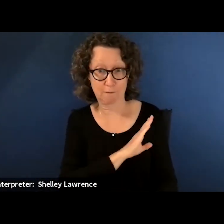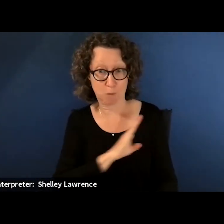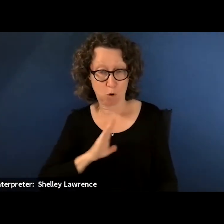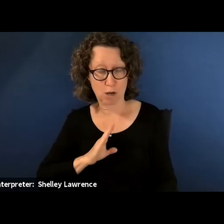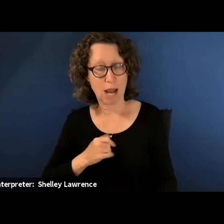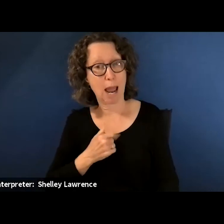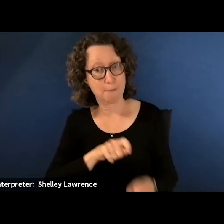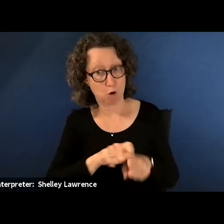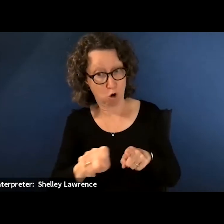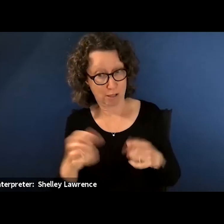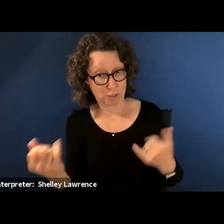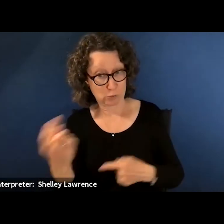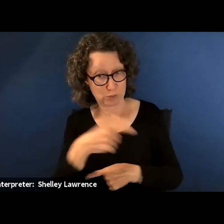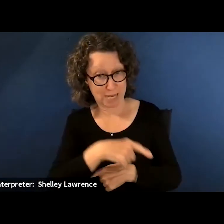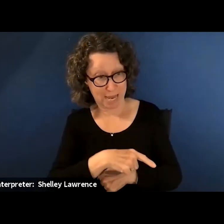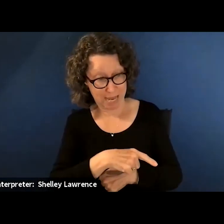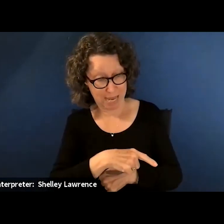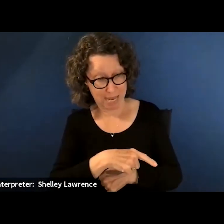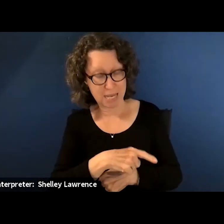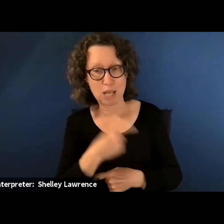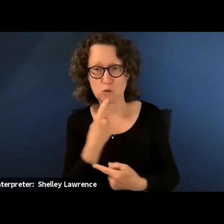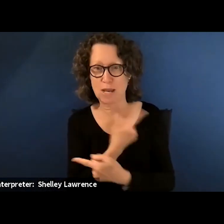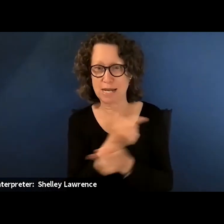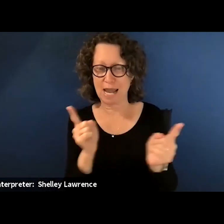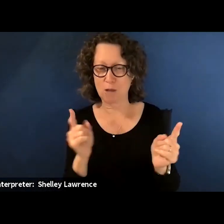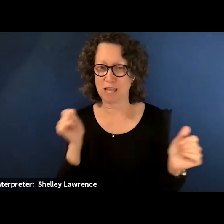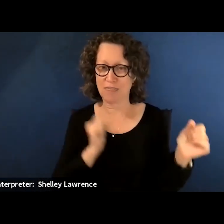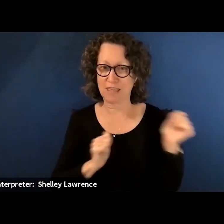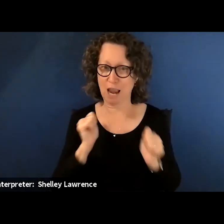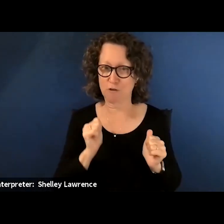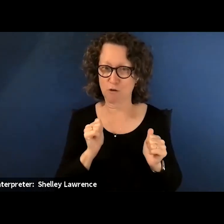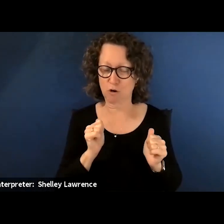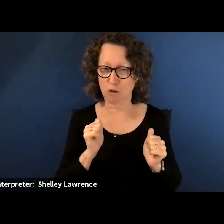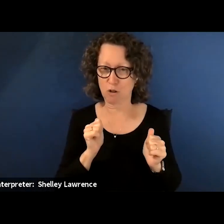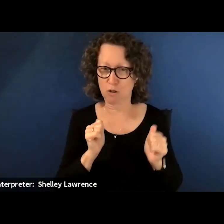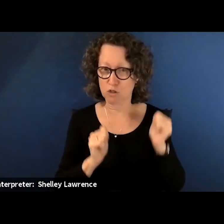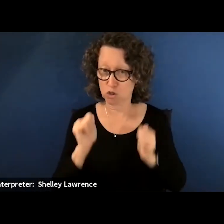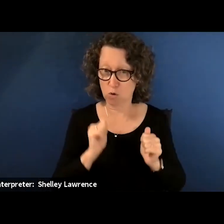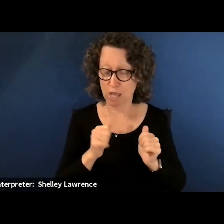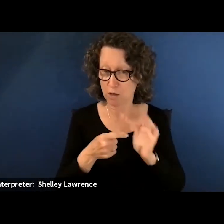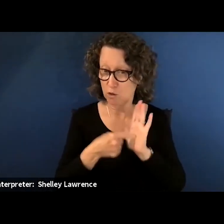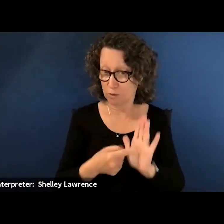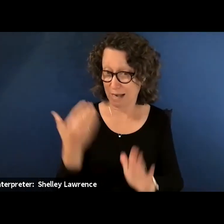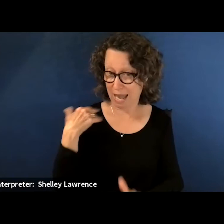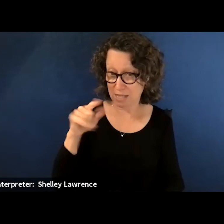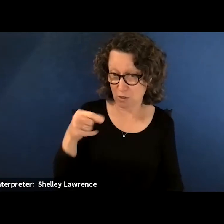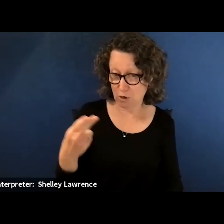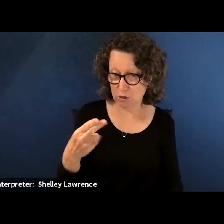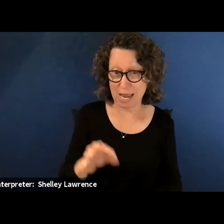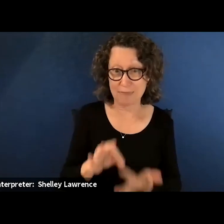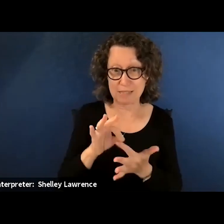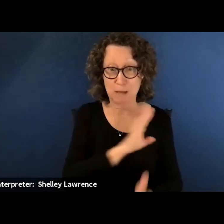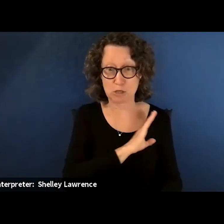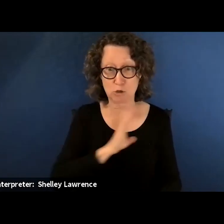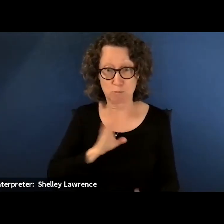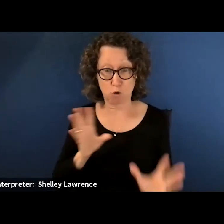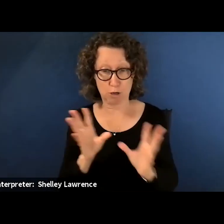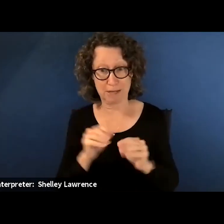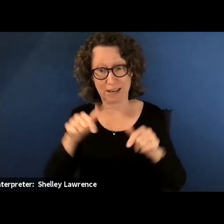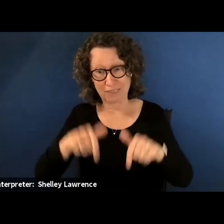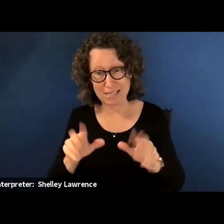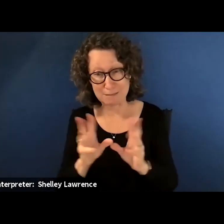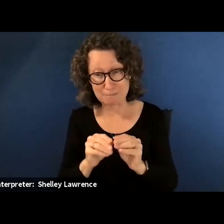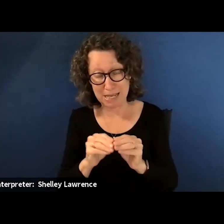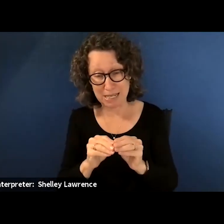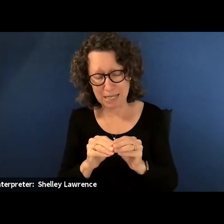calling today to denounce the theatrical show that you put on last Thursday at the special board meeting. This meeting was